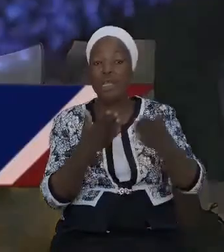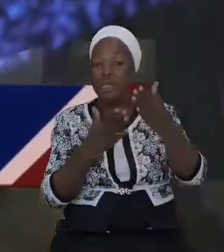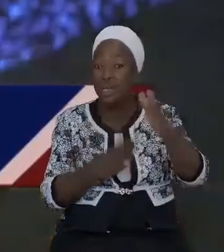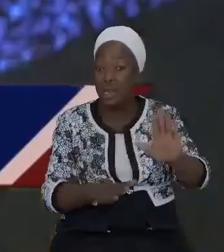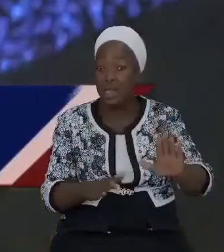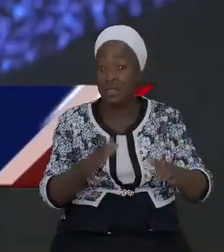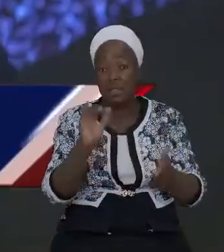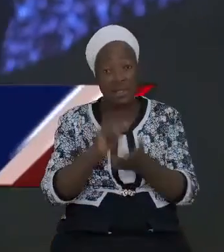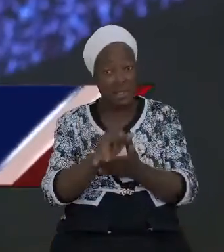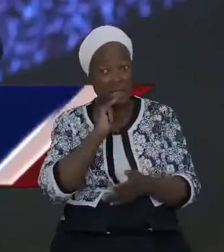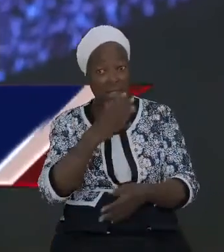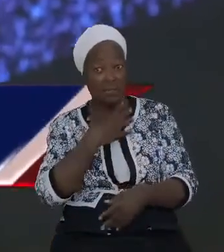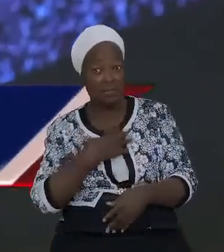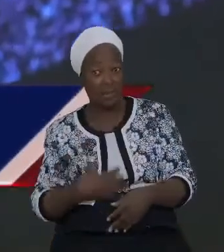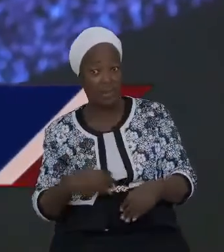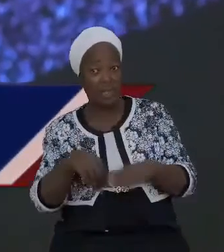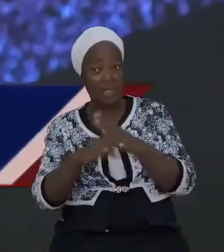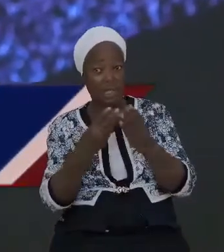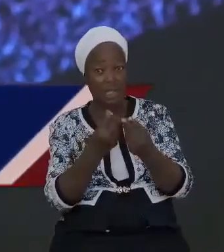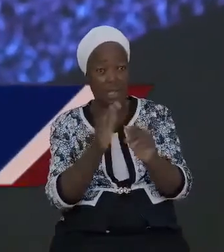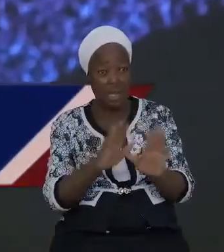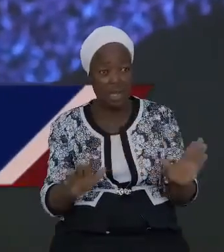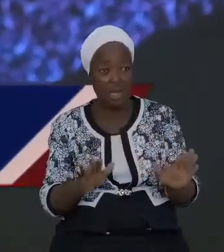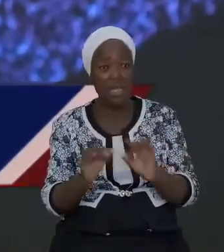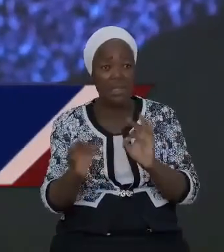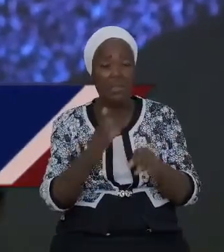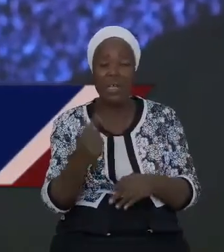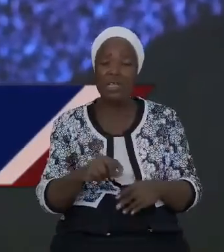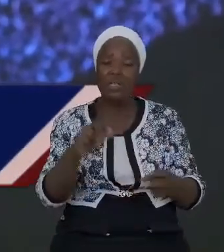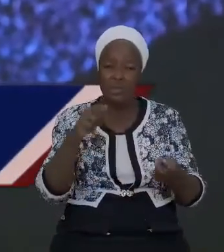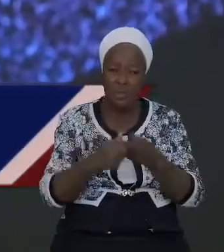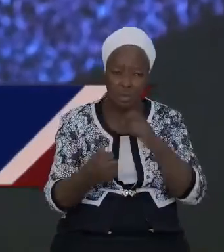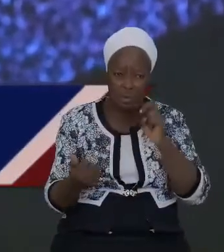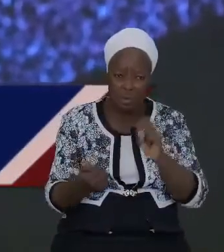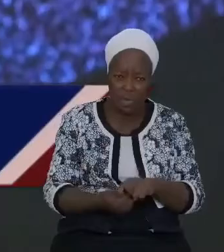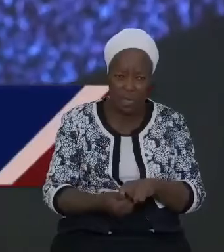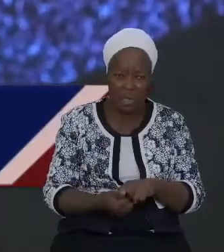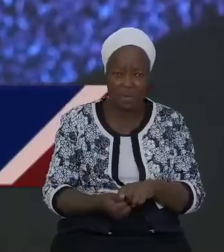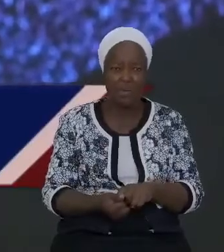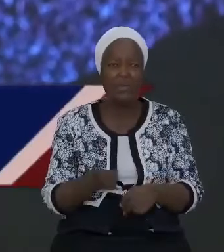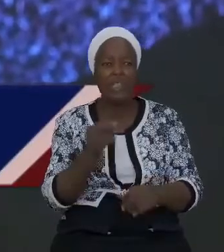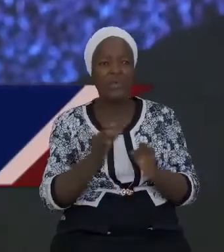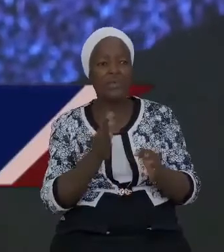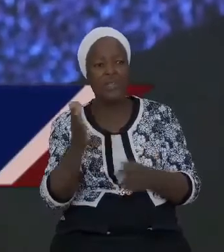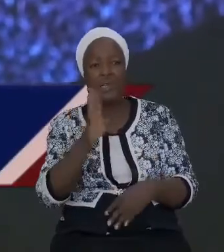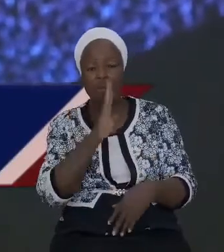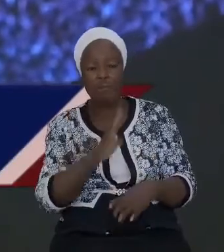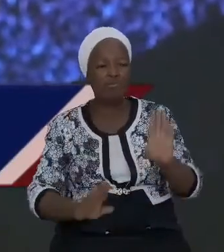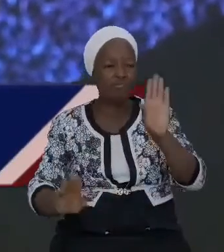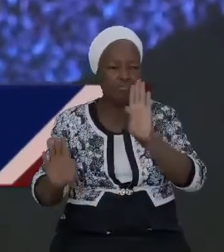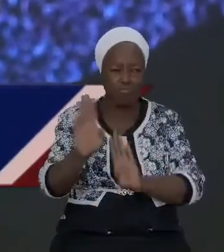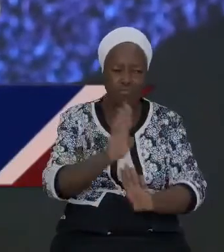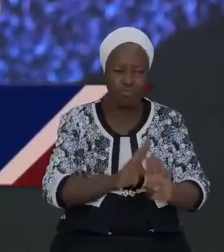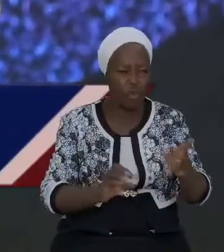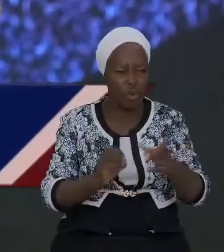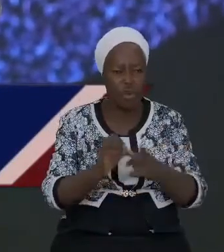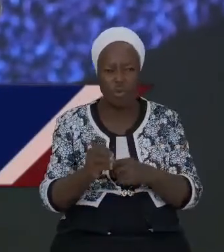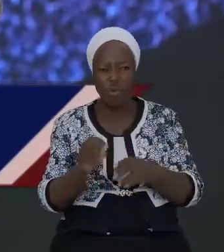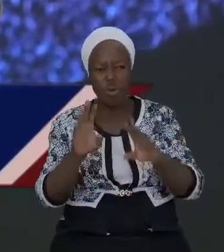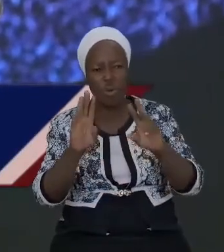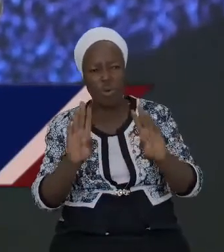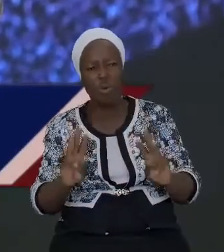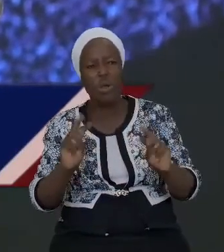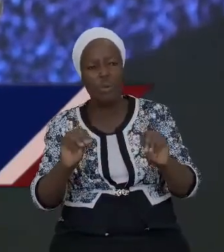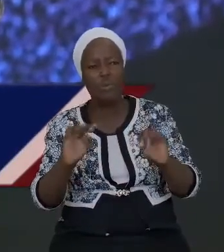the land, if there be pestilence, if there be blasting or mildew, locusts